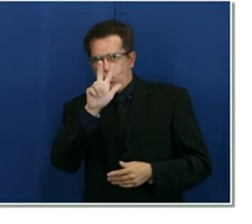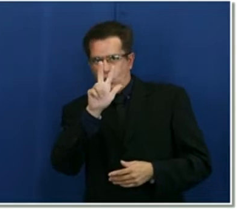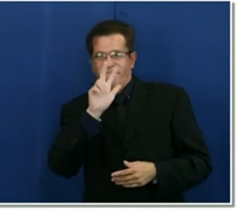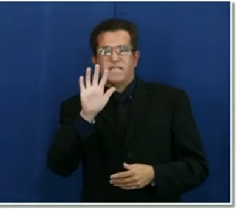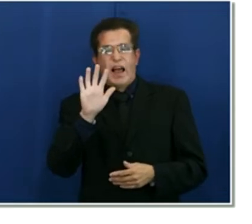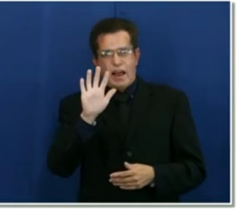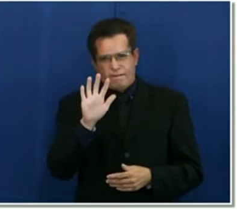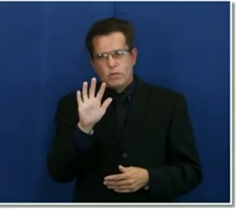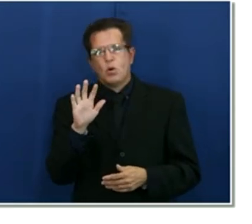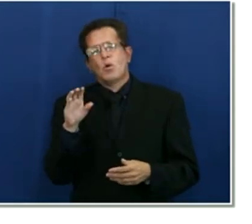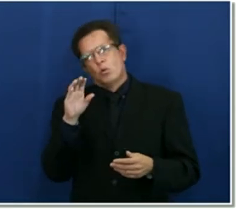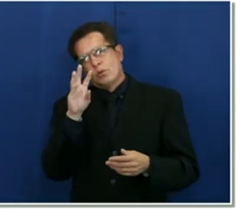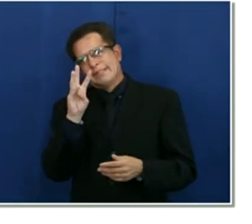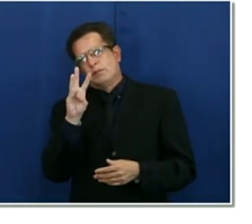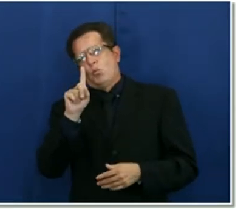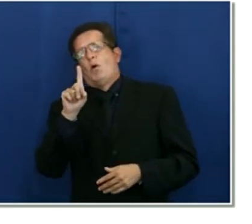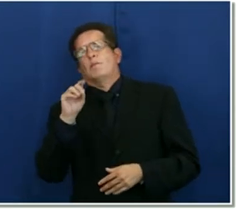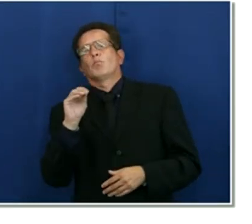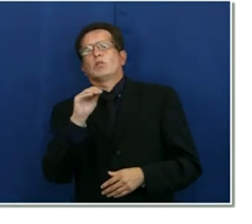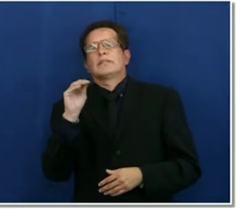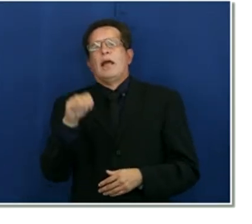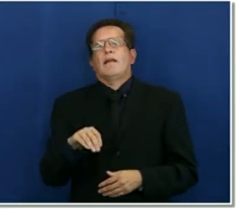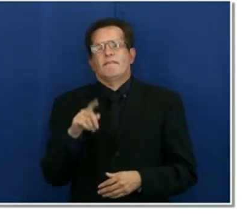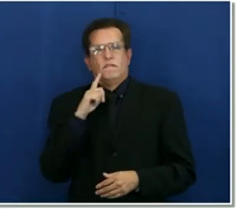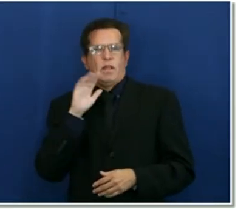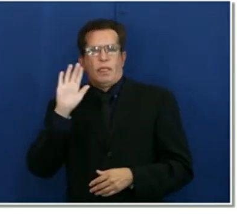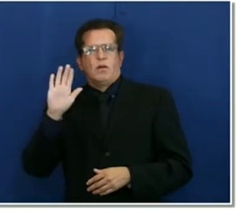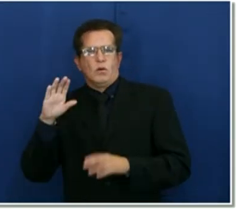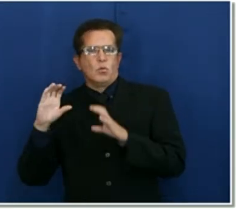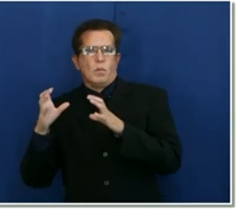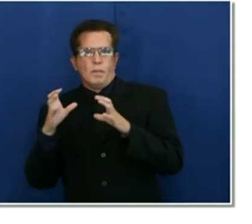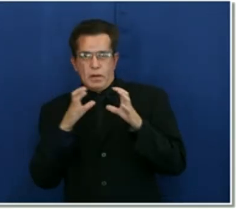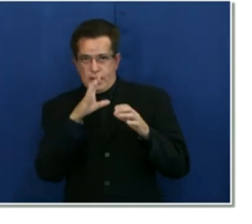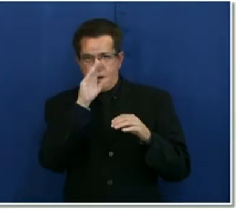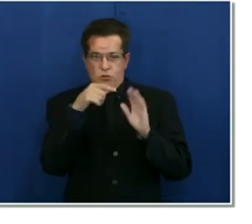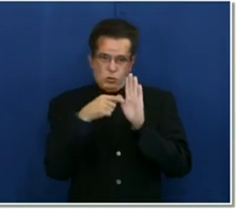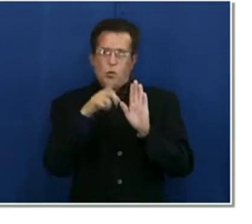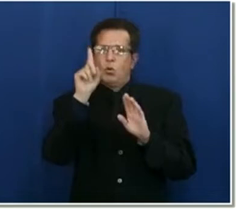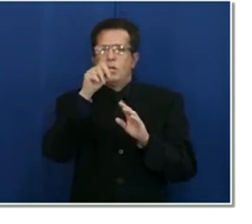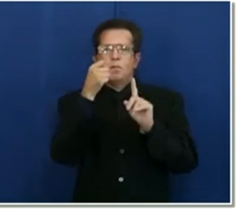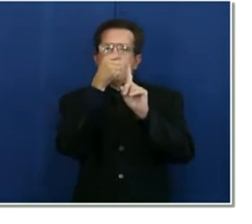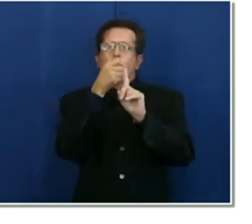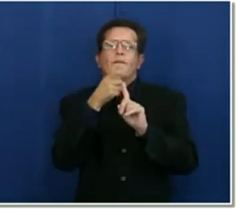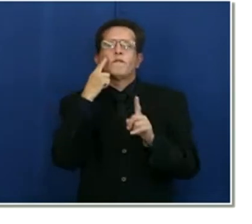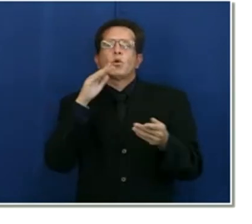2,135, or 61%. Regarding demographics related to deaths,